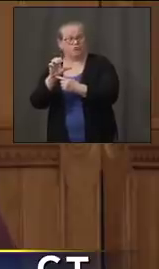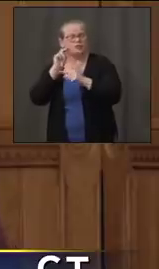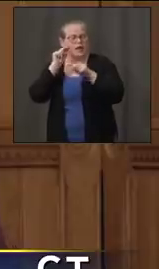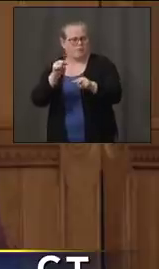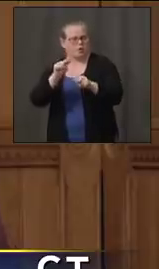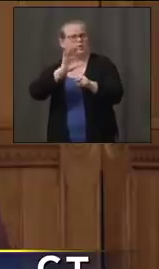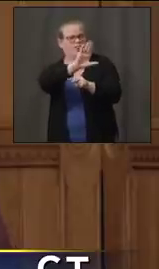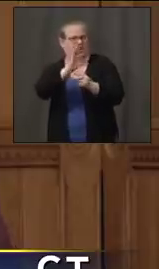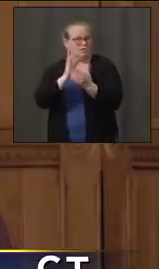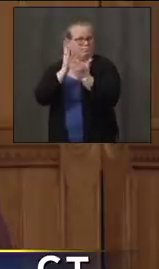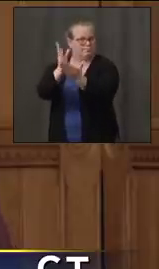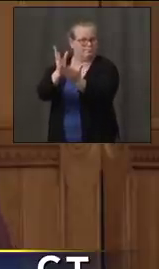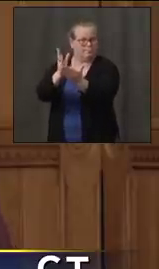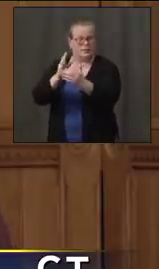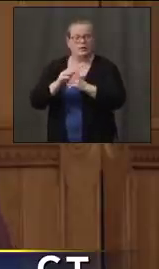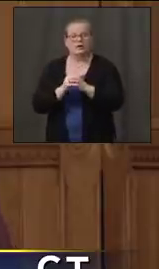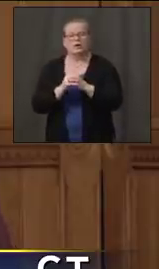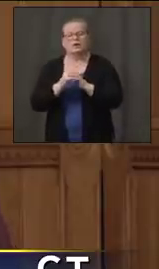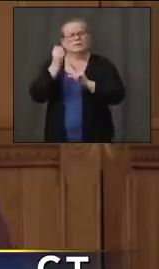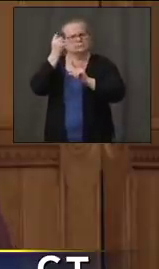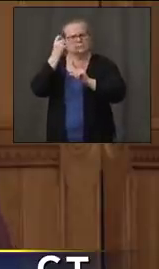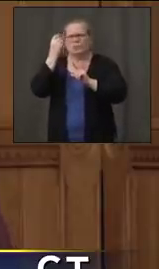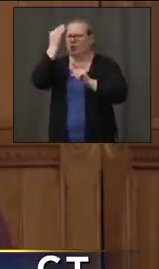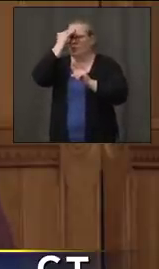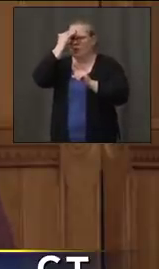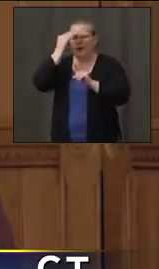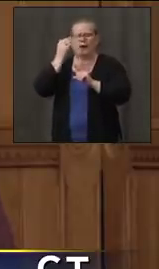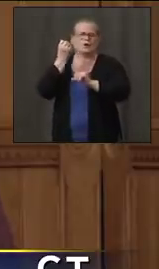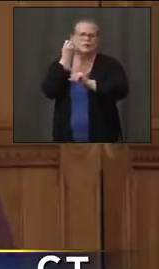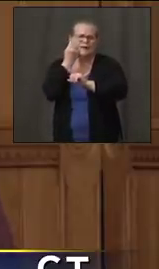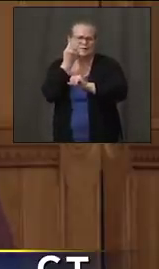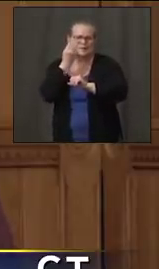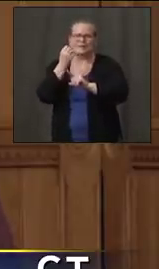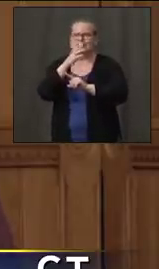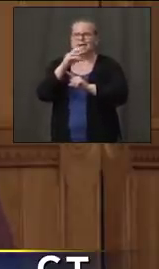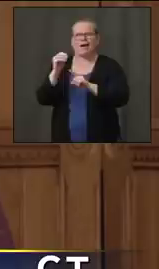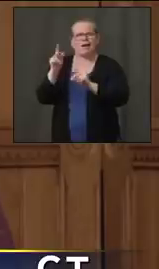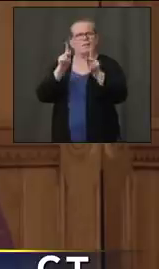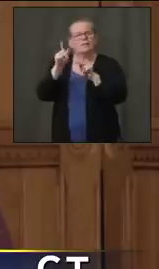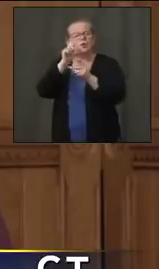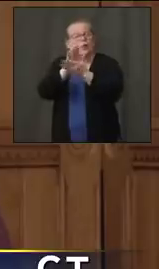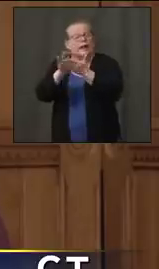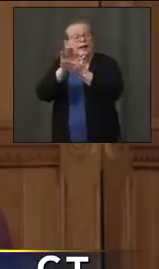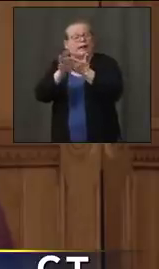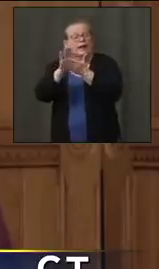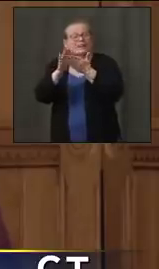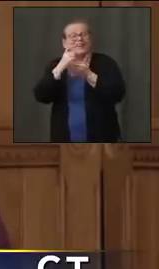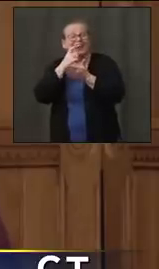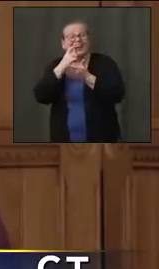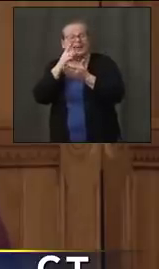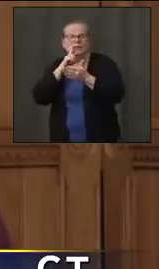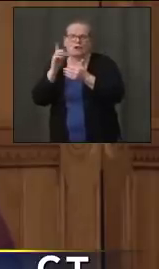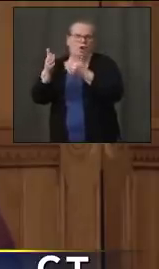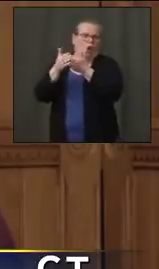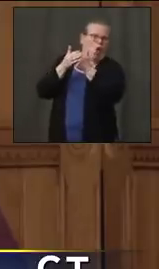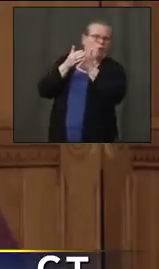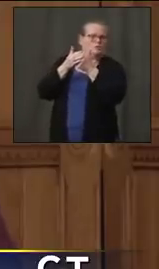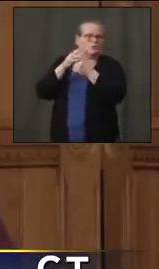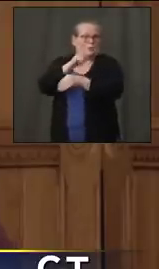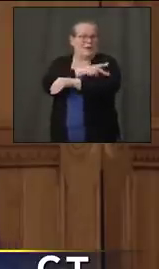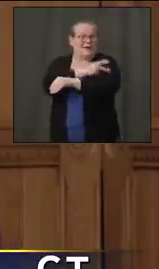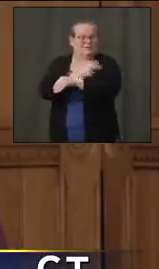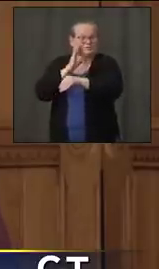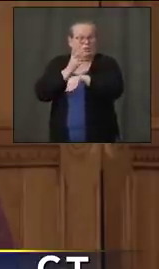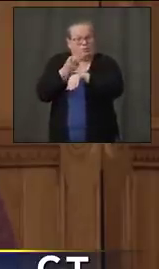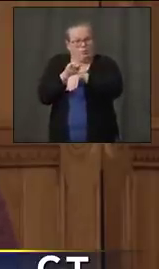mindful of the proximity of a dentist and a hygienist to their patient and how close saliva is there. So we're referring dentists to, and a lot